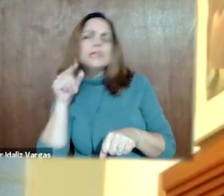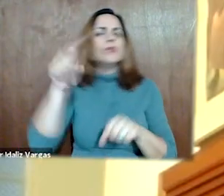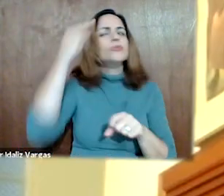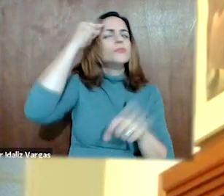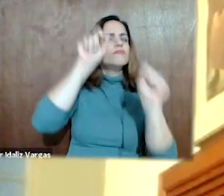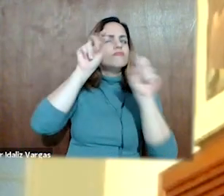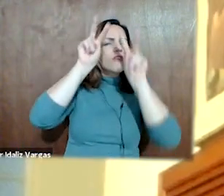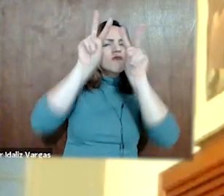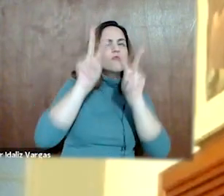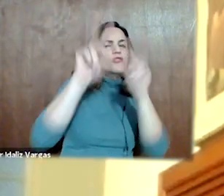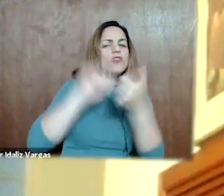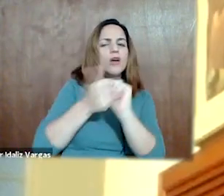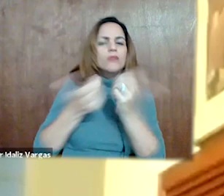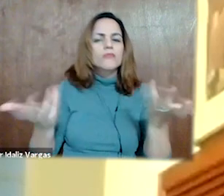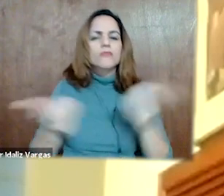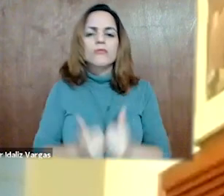Well, you know, it's,